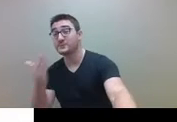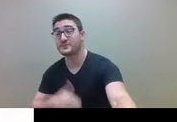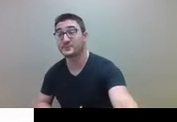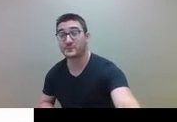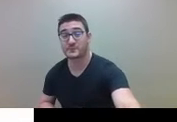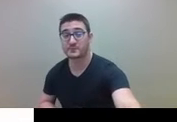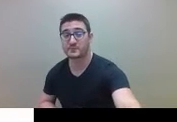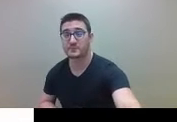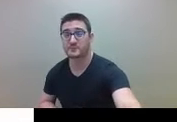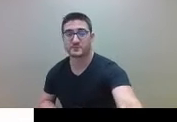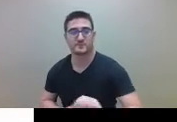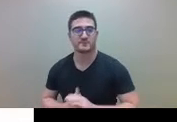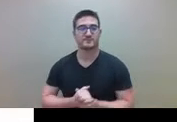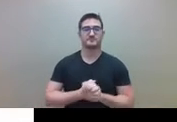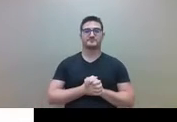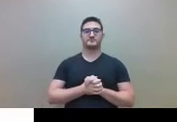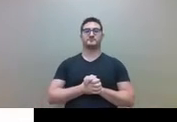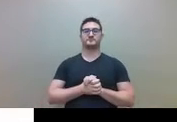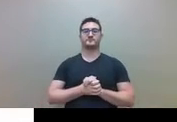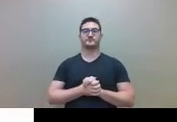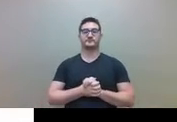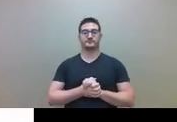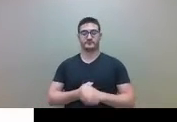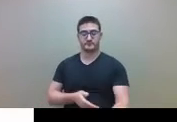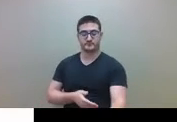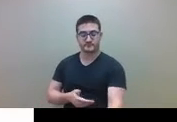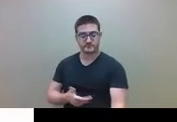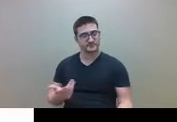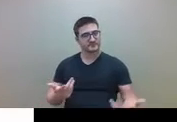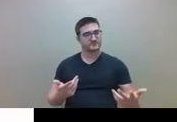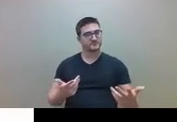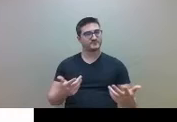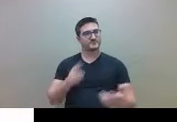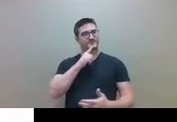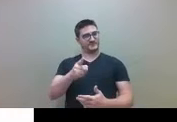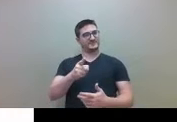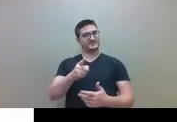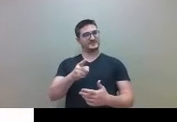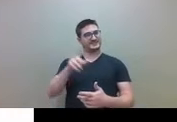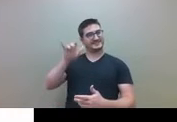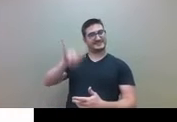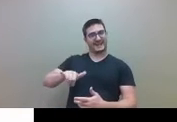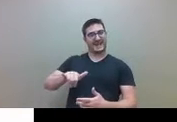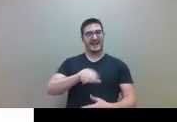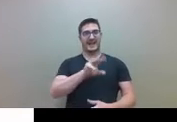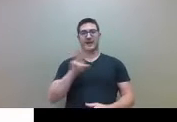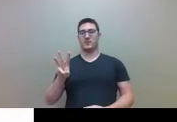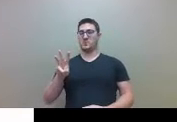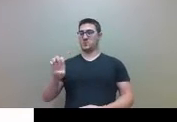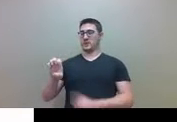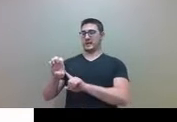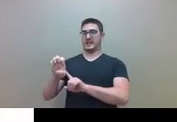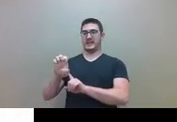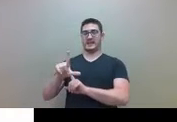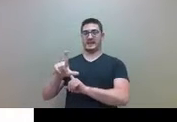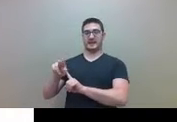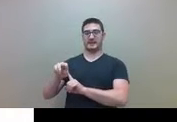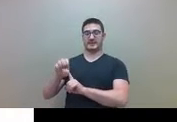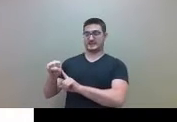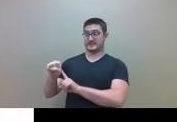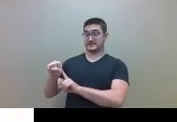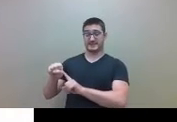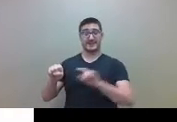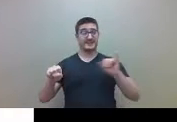Thank you. Thank you. Again, it's all about perspective, what you think you will become,